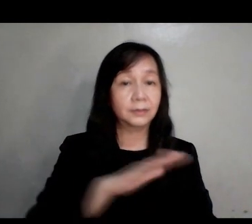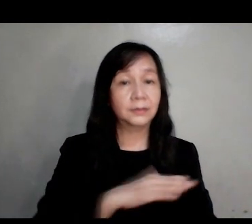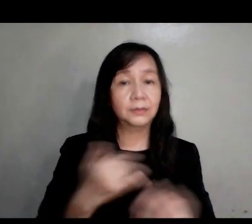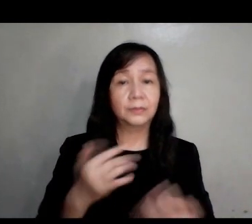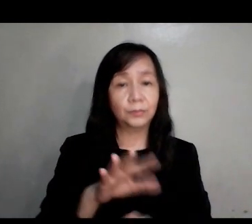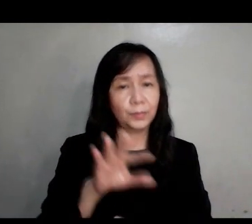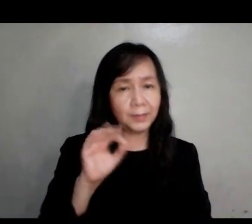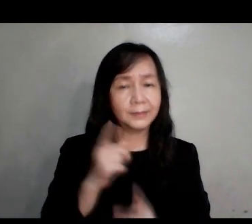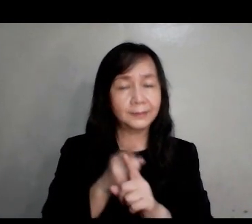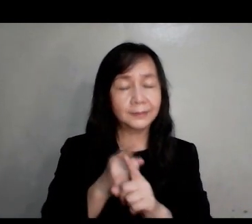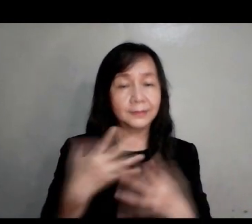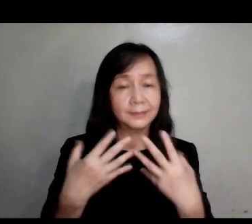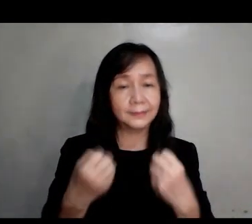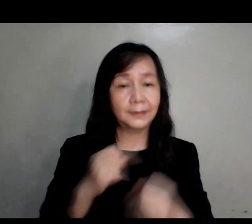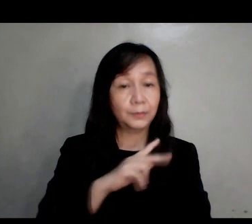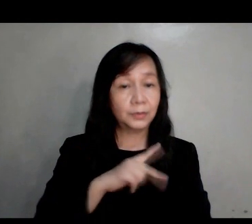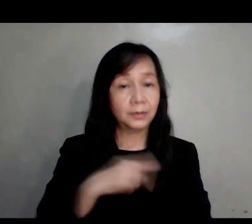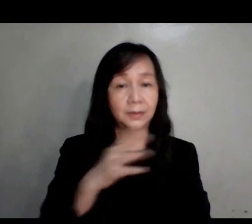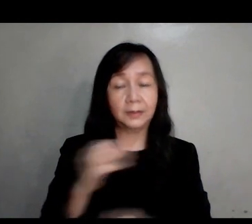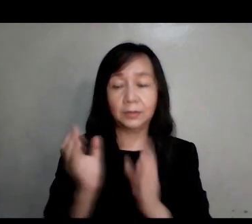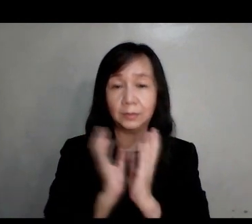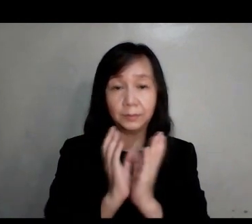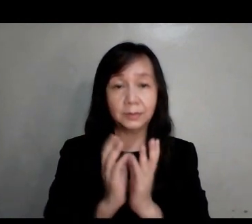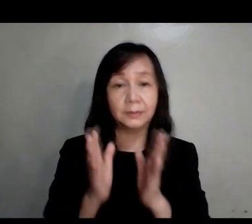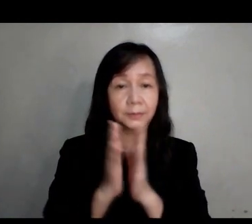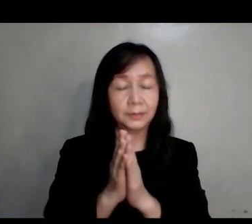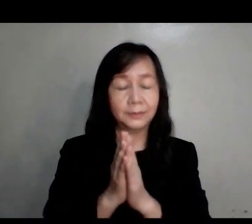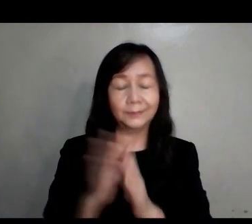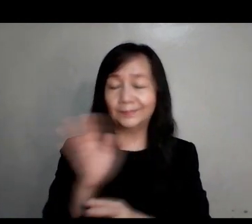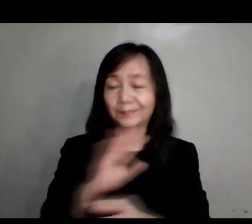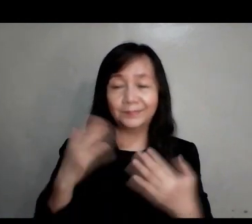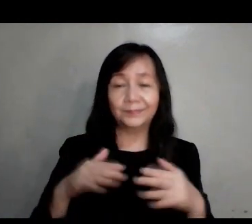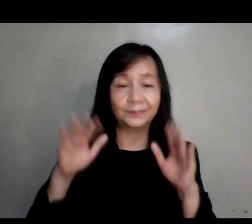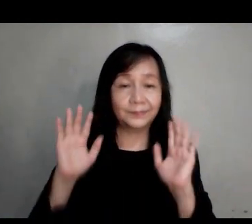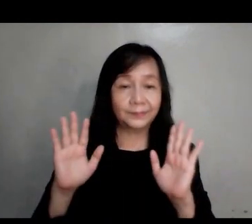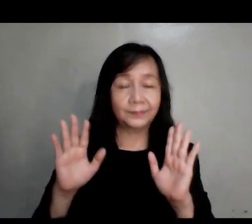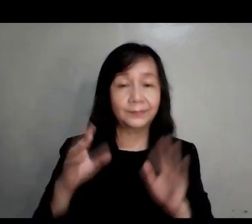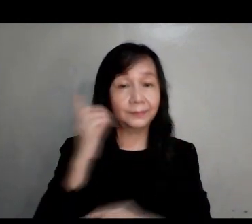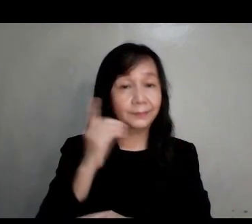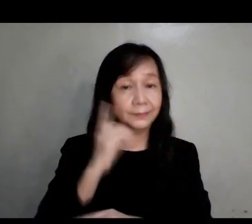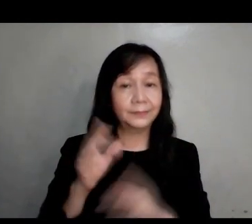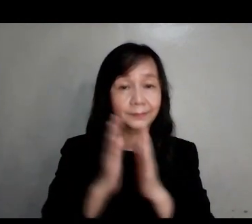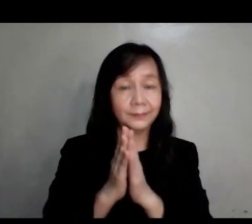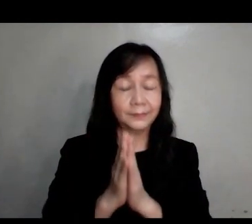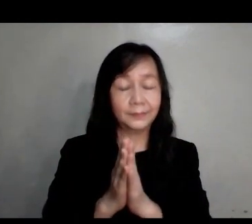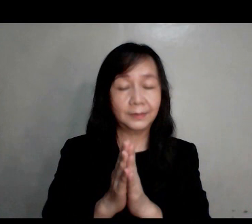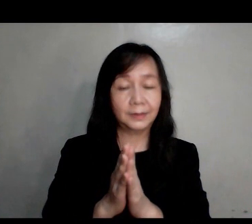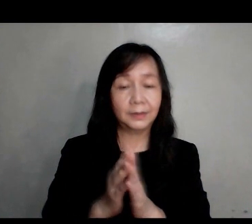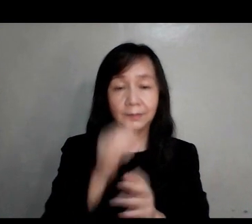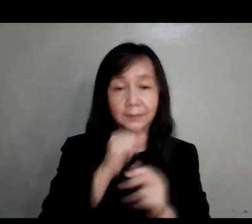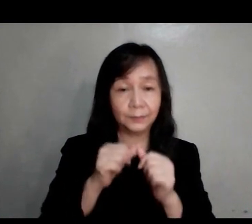May all of us find real strength in our personal and community prayers, never giving up on daily prayers, as